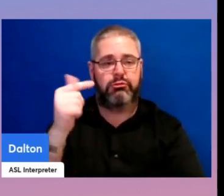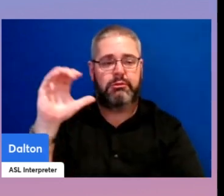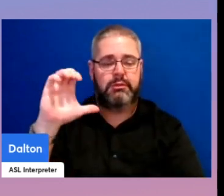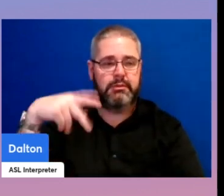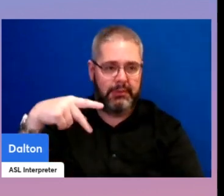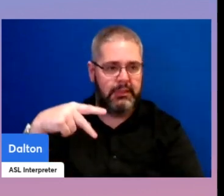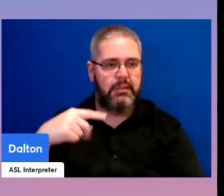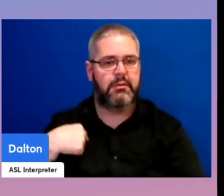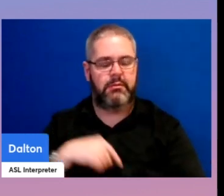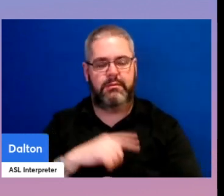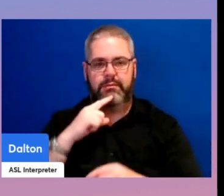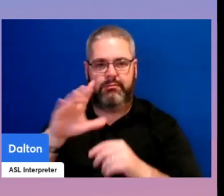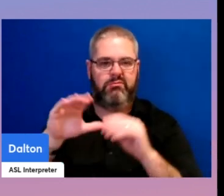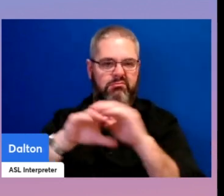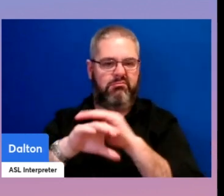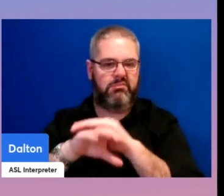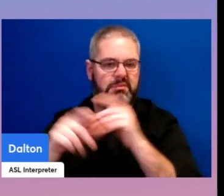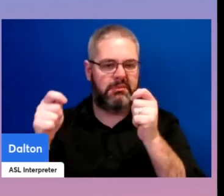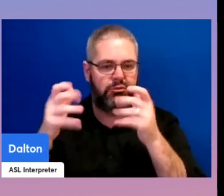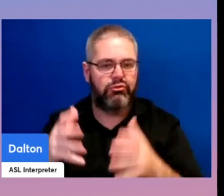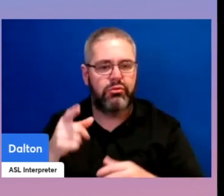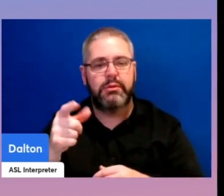secret manager. We are naming it